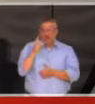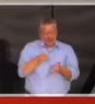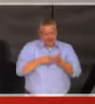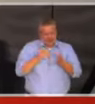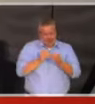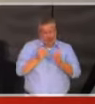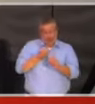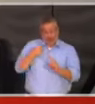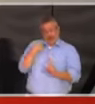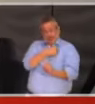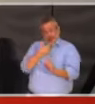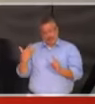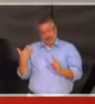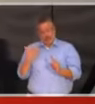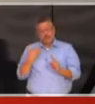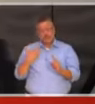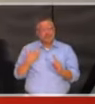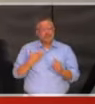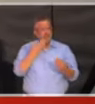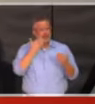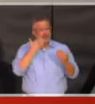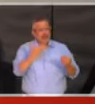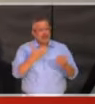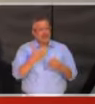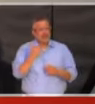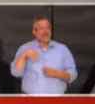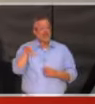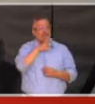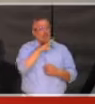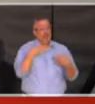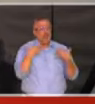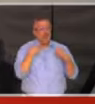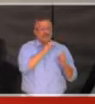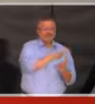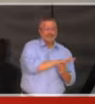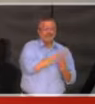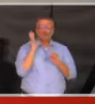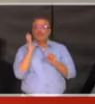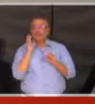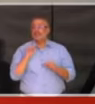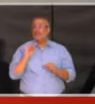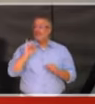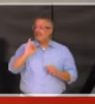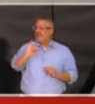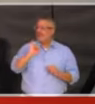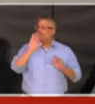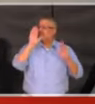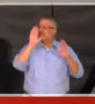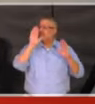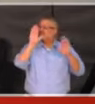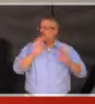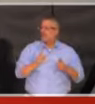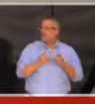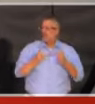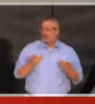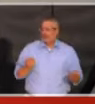all of us. And thank you for your resiliency. This is a remarkable place,